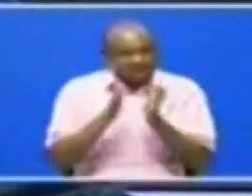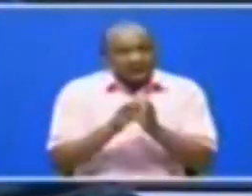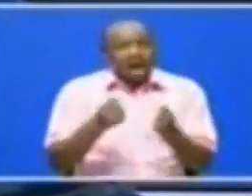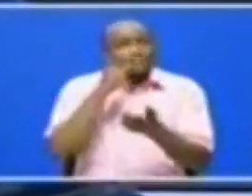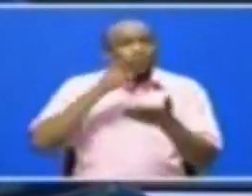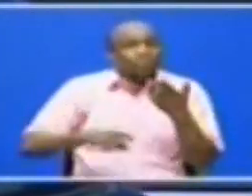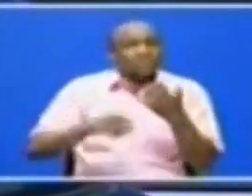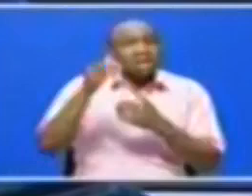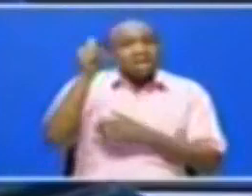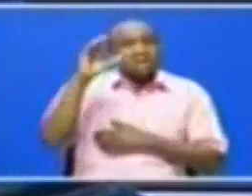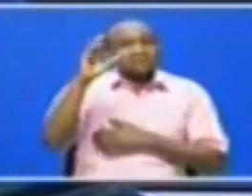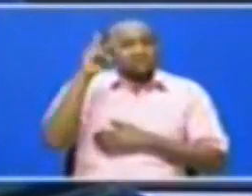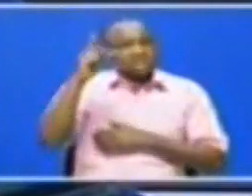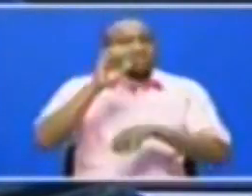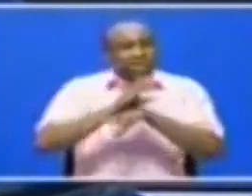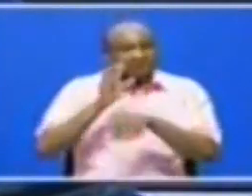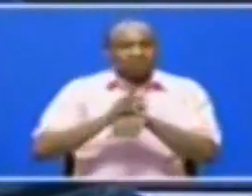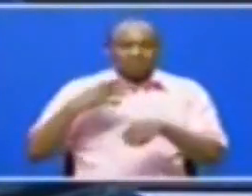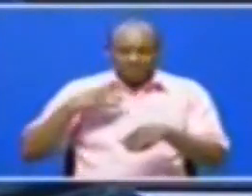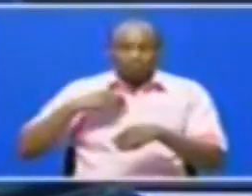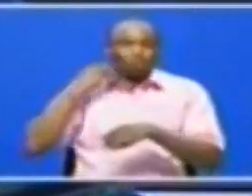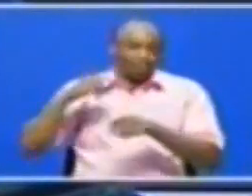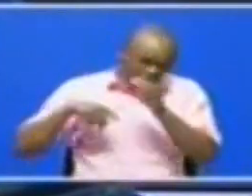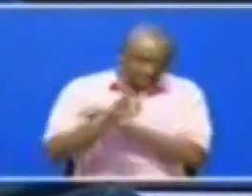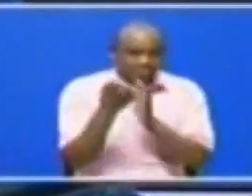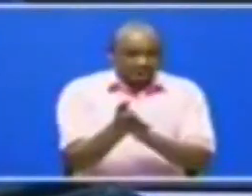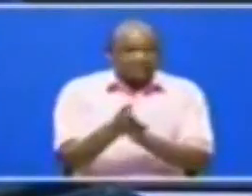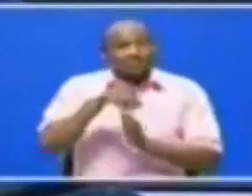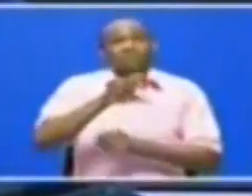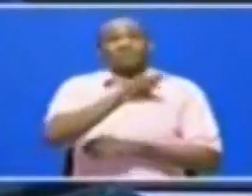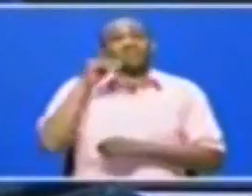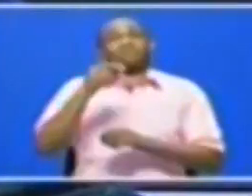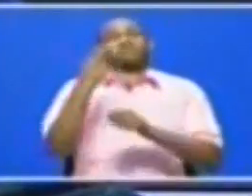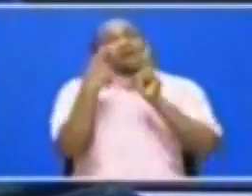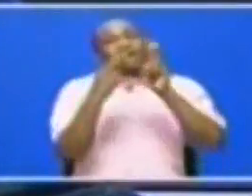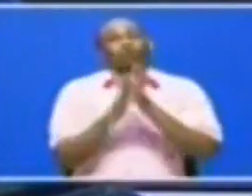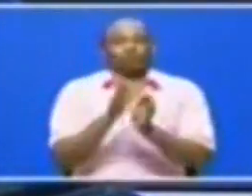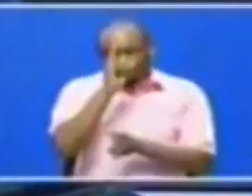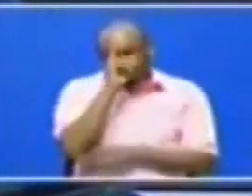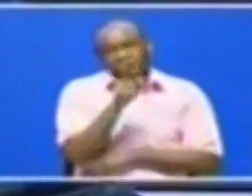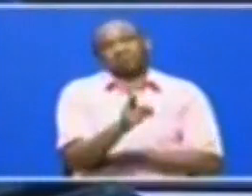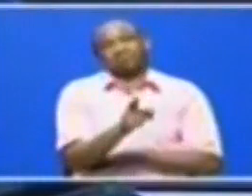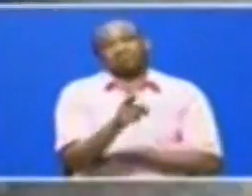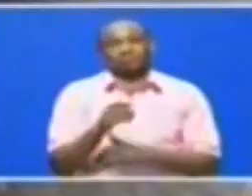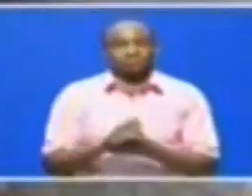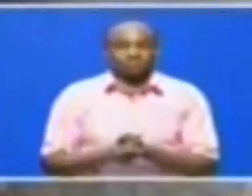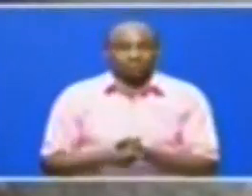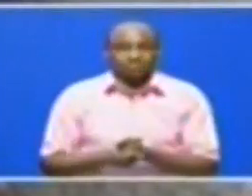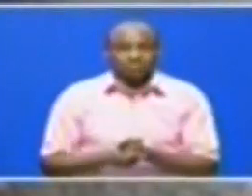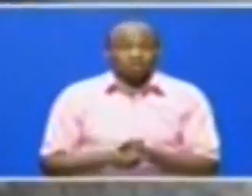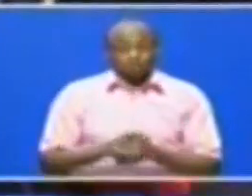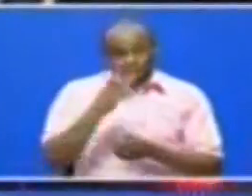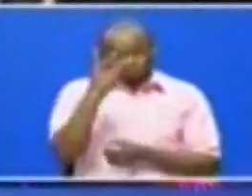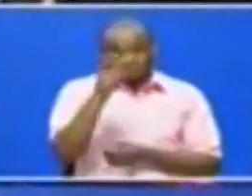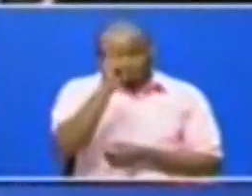church in Kwale County. The attackers are reported to have fled with the officers' firearms. Two police officers have